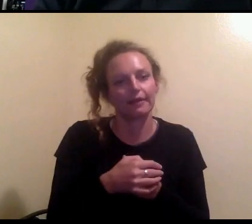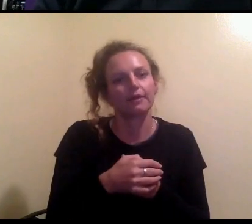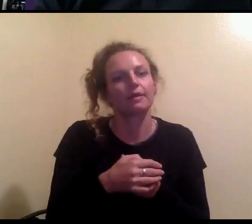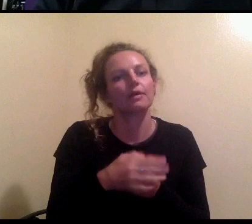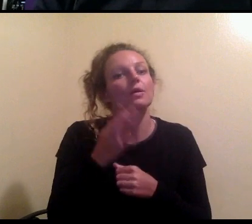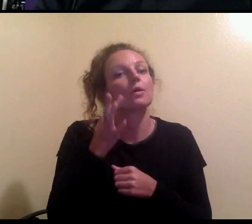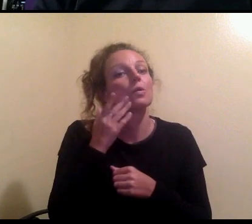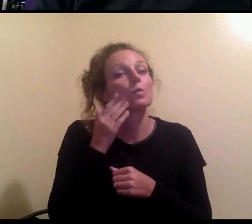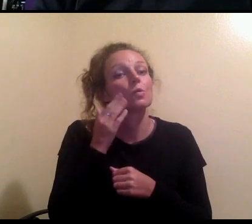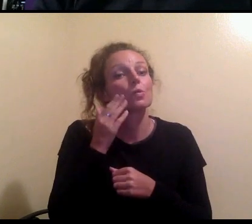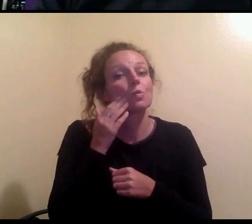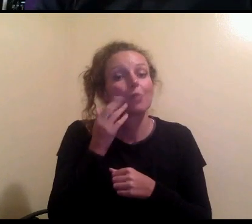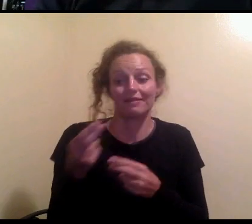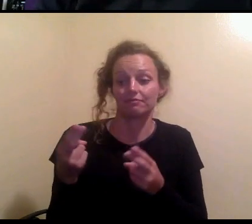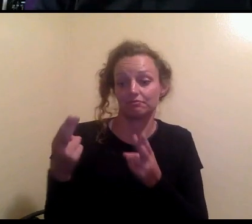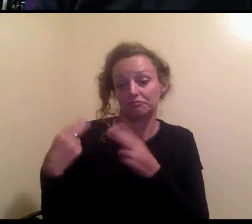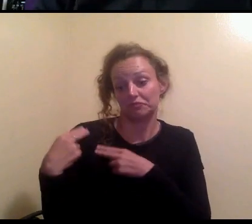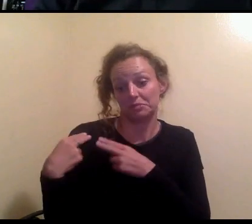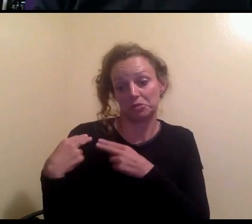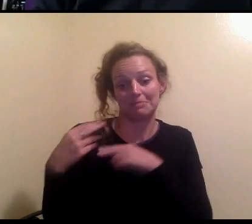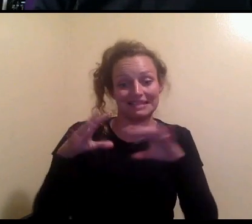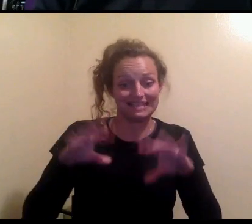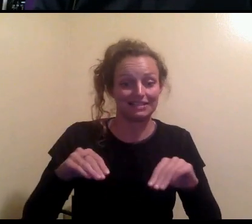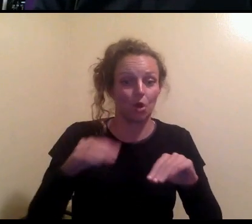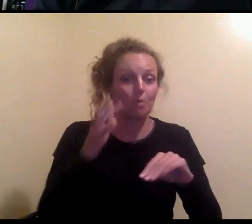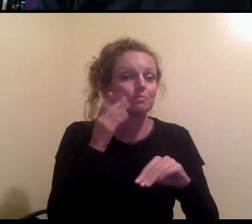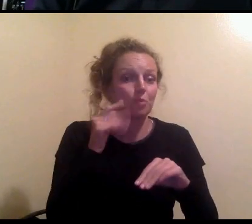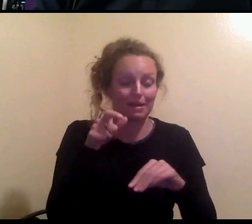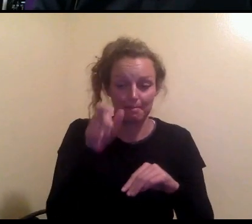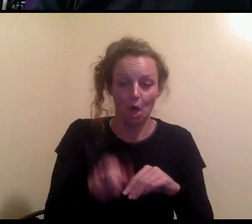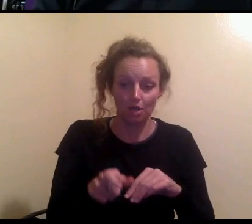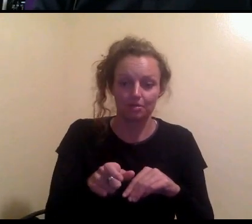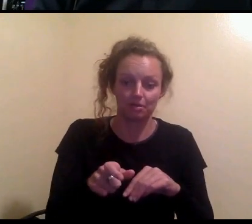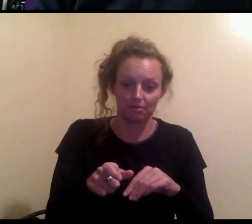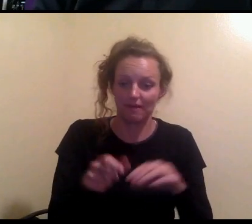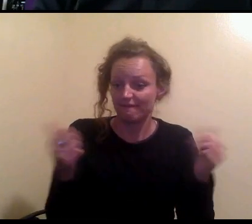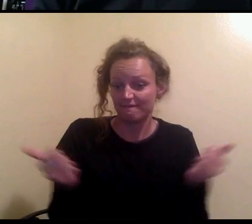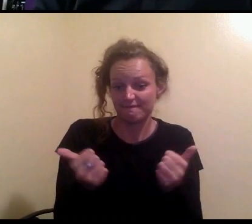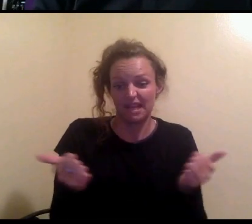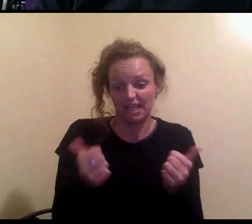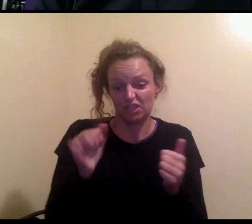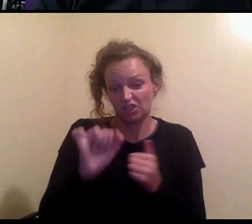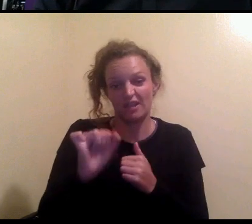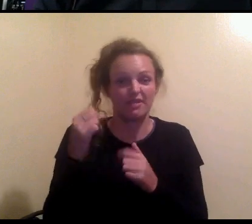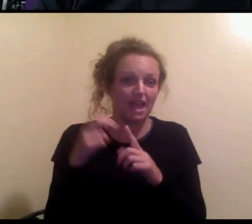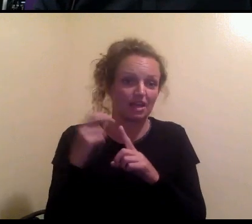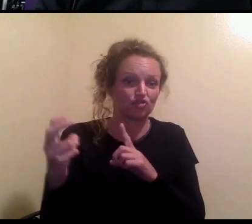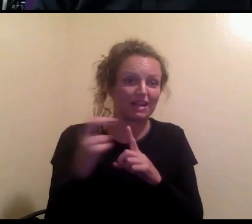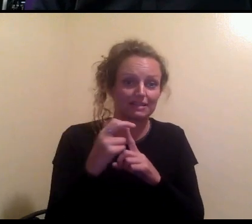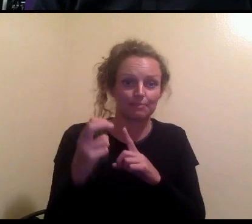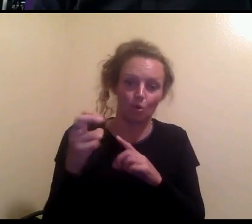buses and coaches in a lot of people's heads are the same thing, but they're not. And so it's way beyond time